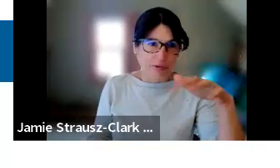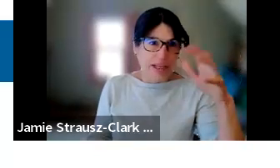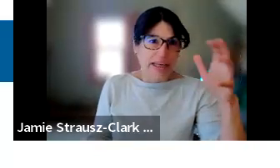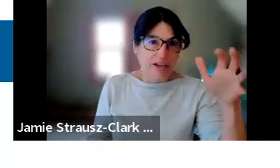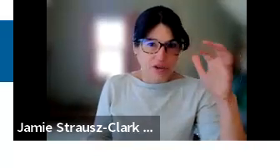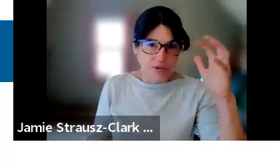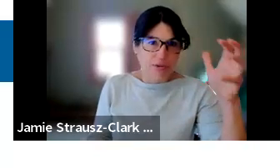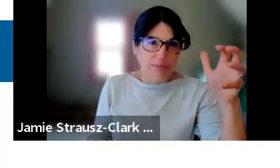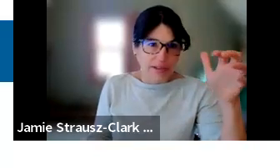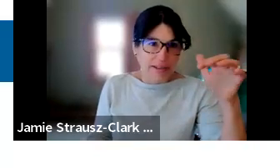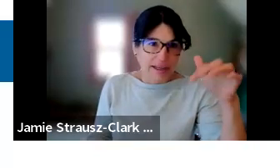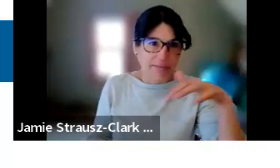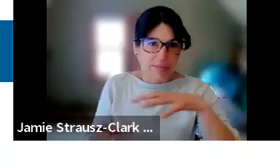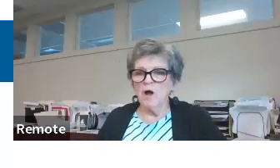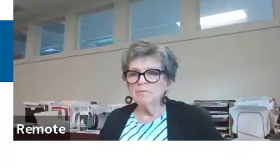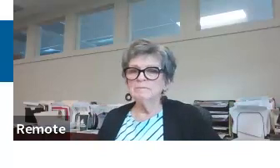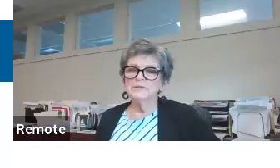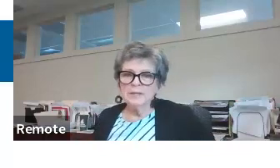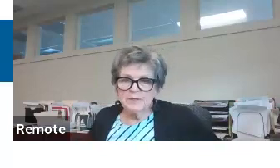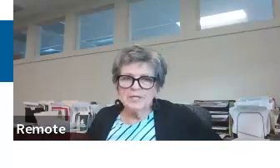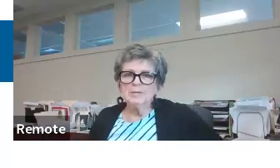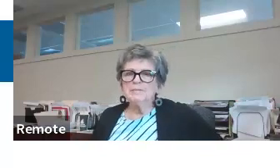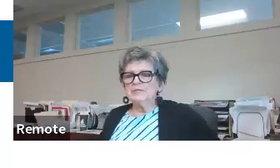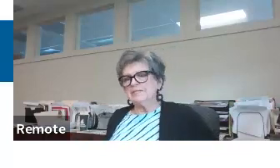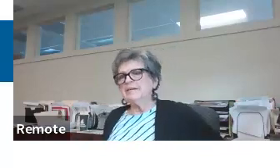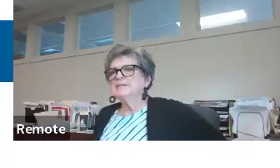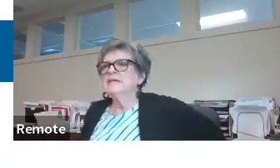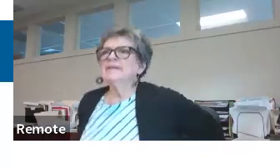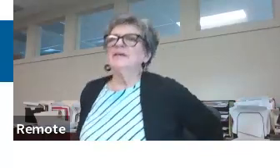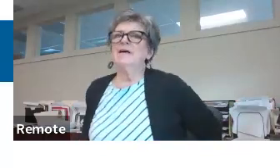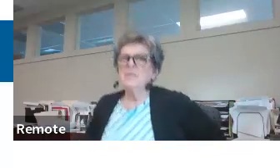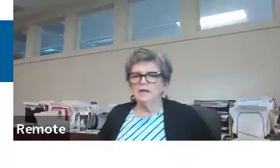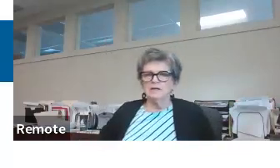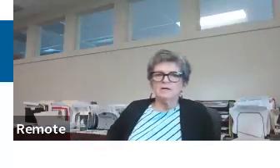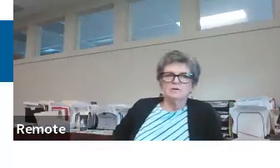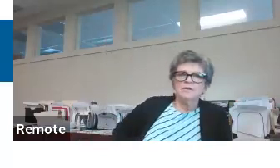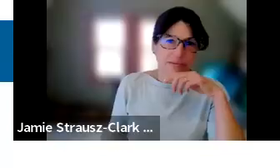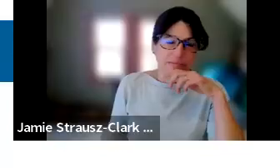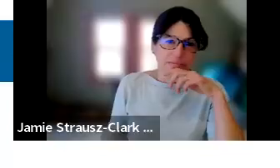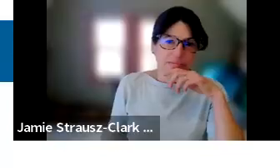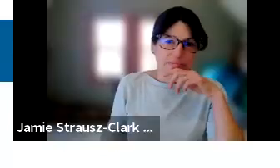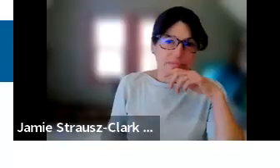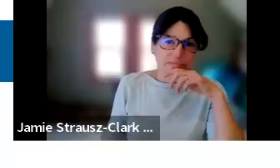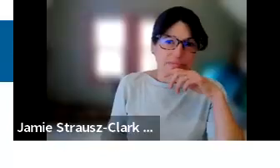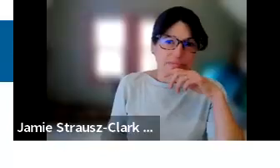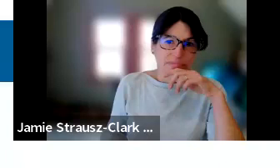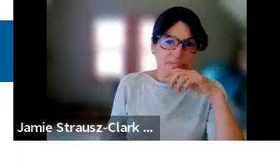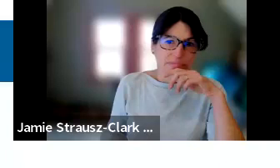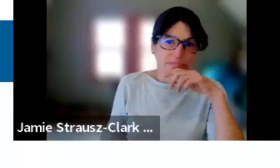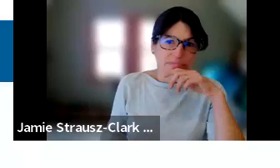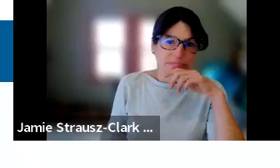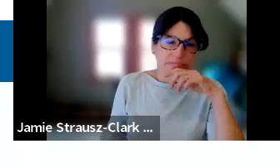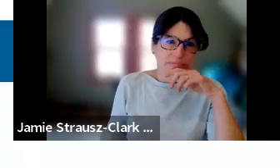replaced with a word like issues or something like that. Issues, problems, symptoms, things like that, that our work is